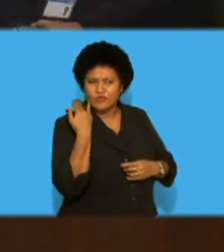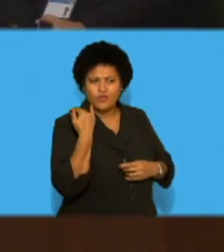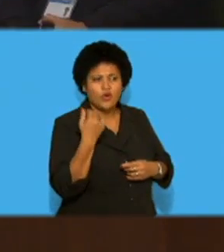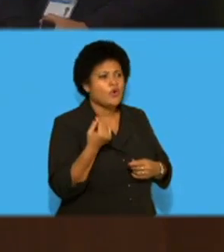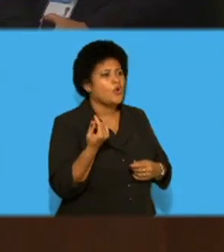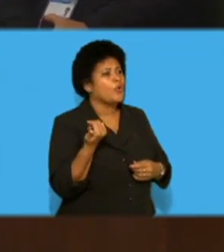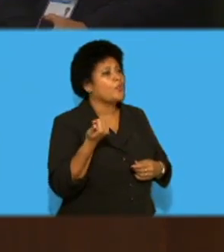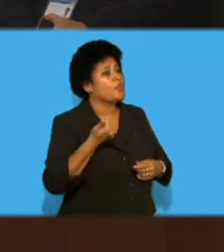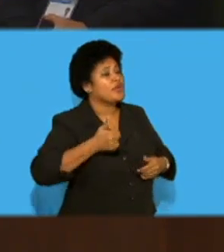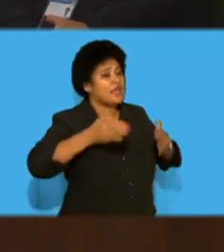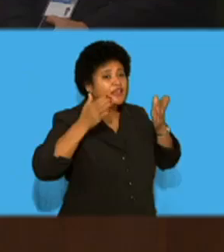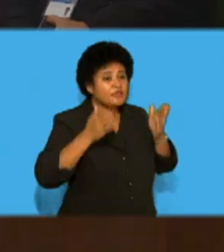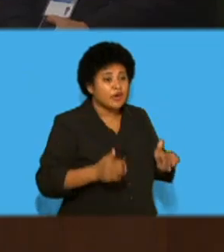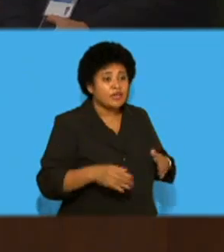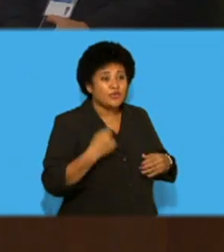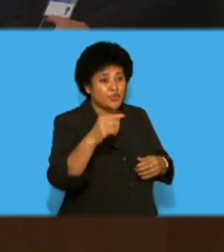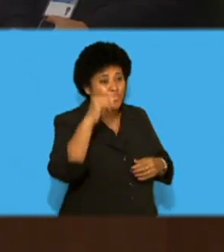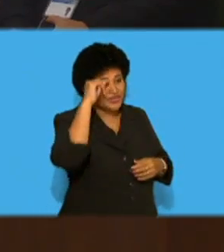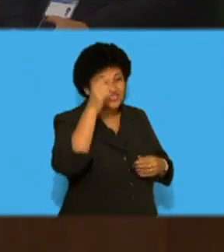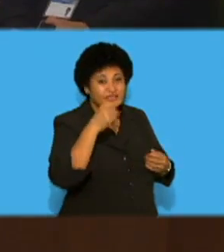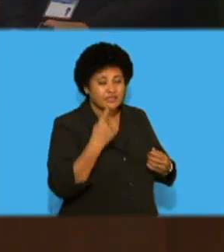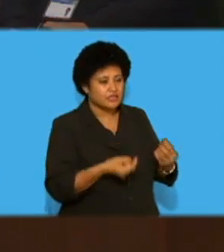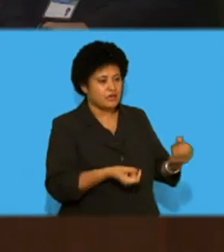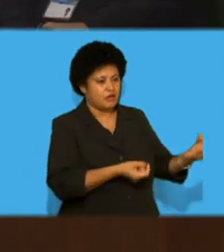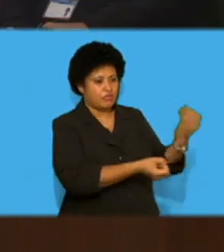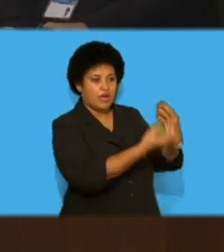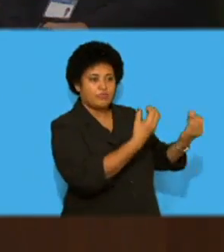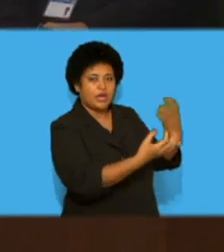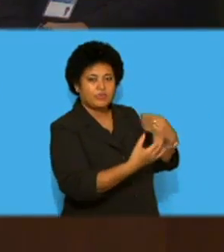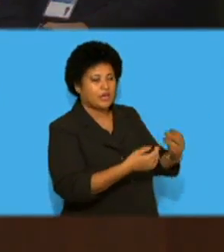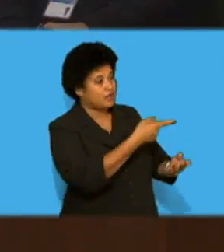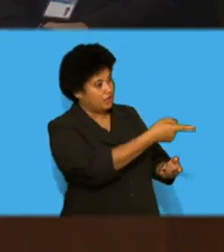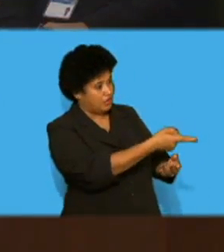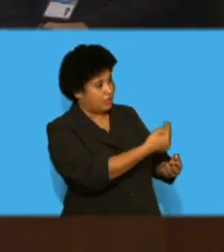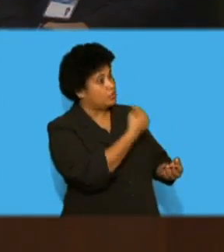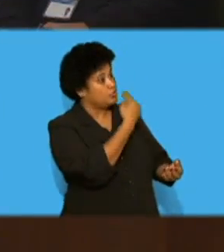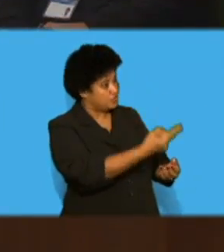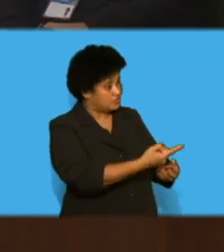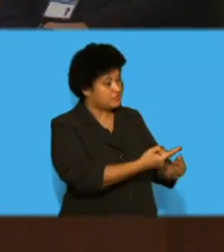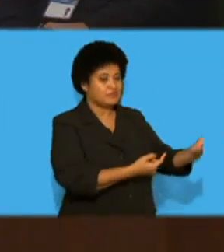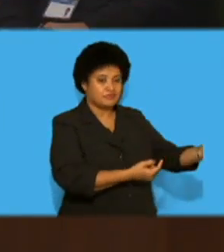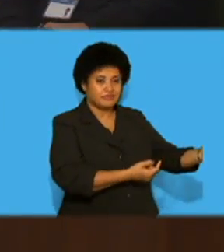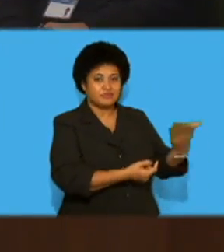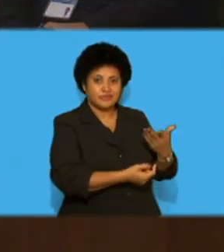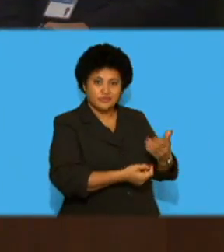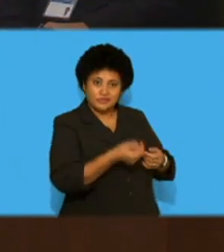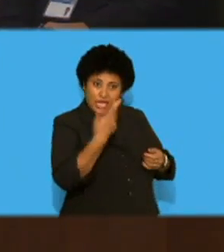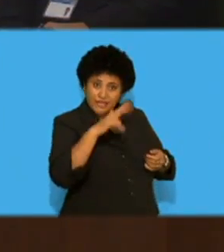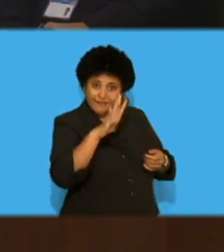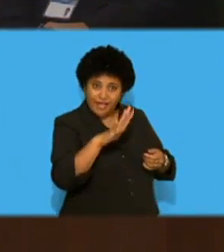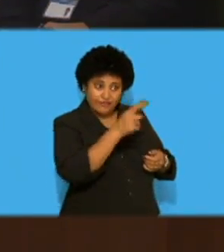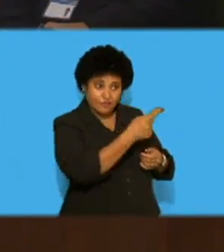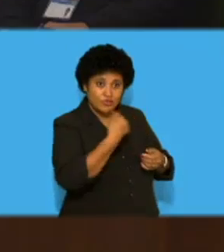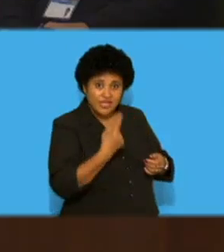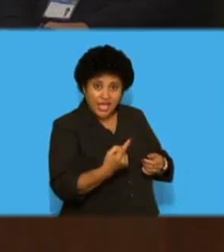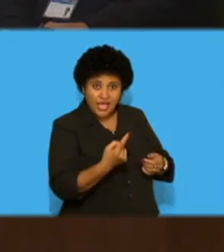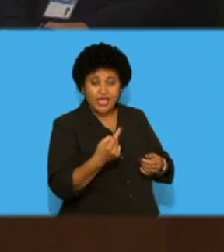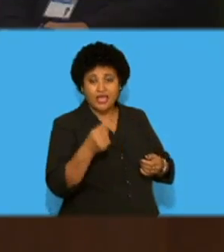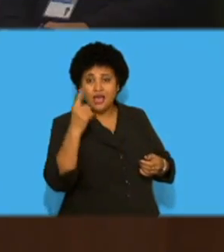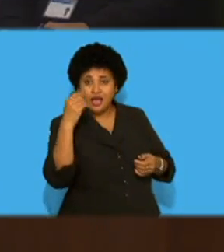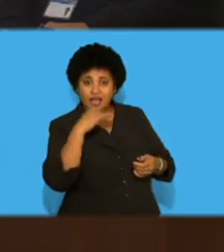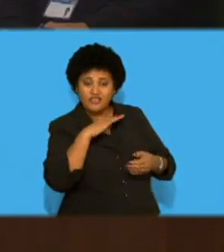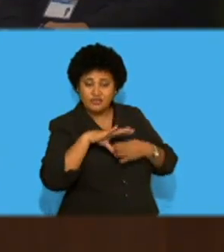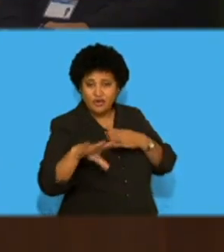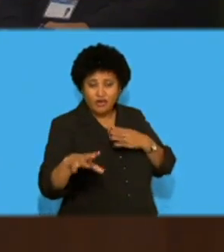understands, see, again, did you say $85? Did you say $100? But can